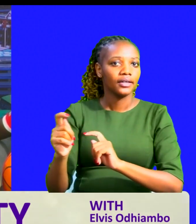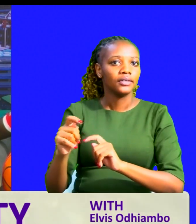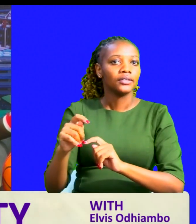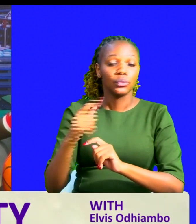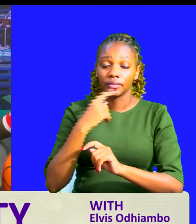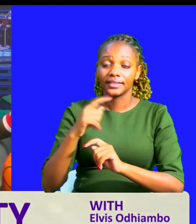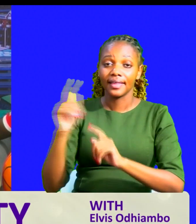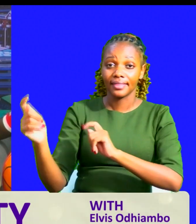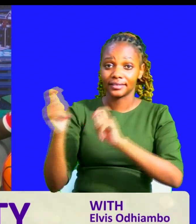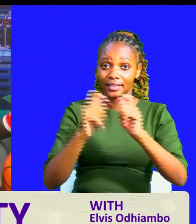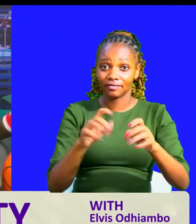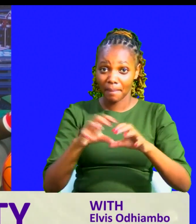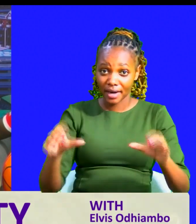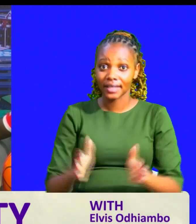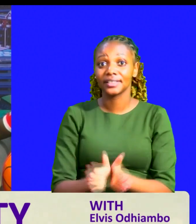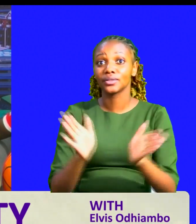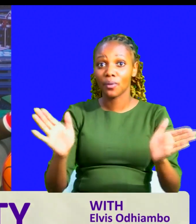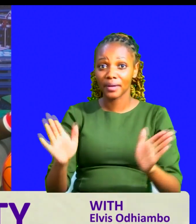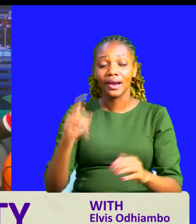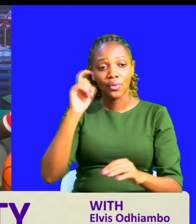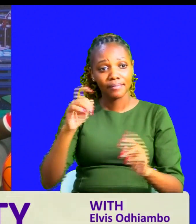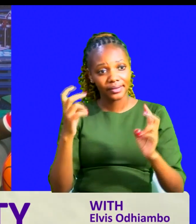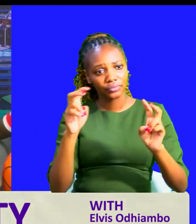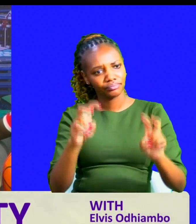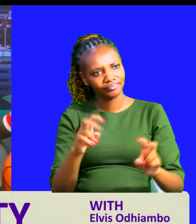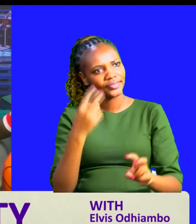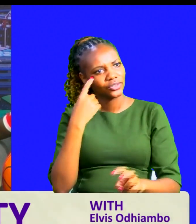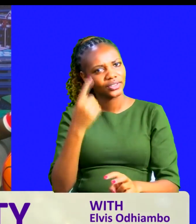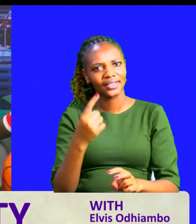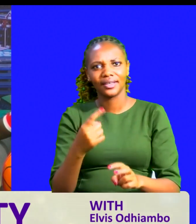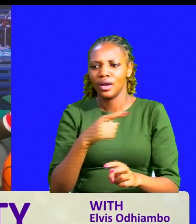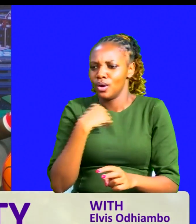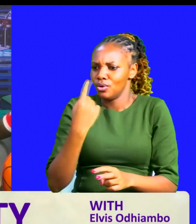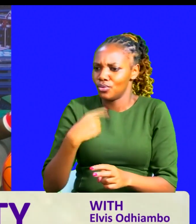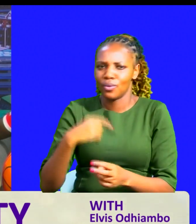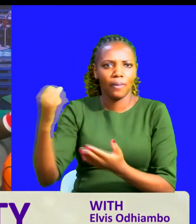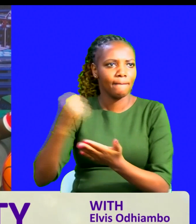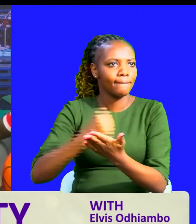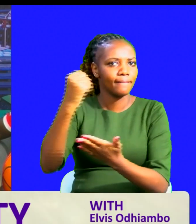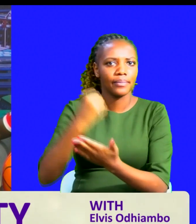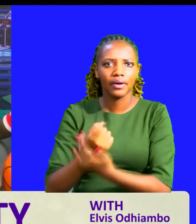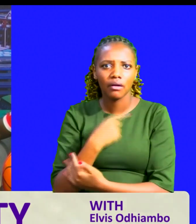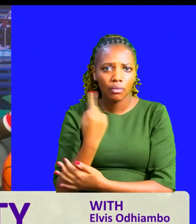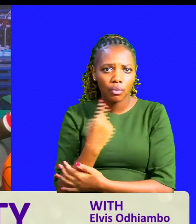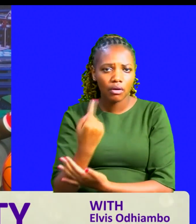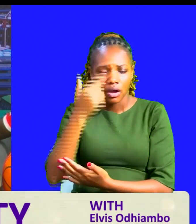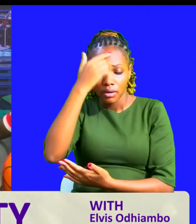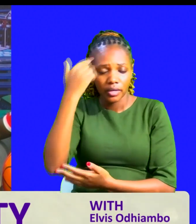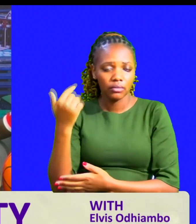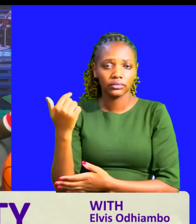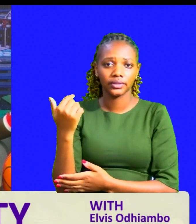transfer market is again open. So we are going to keep an eye on Nani, and because there's no whole point